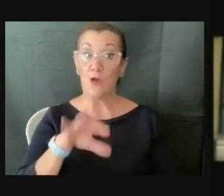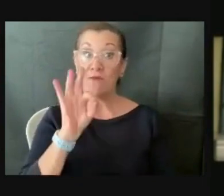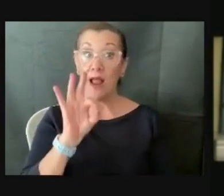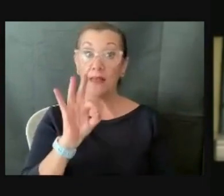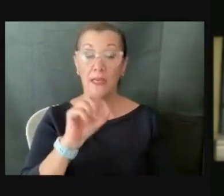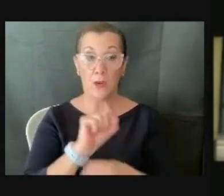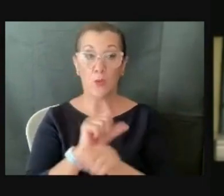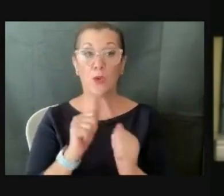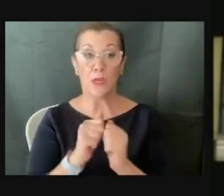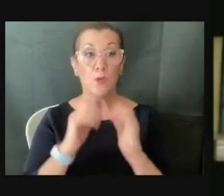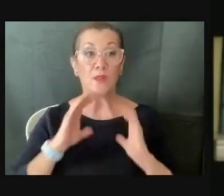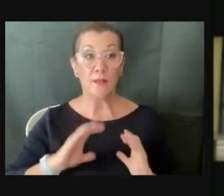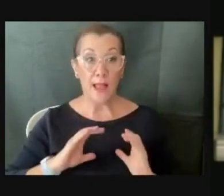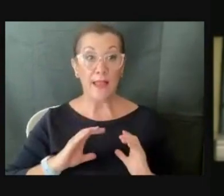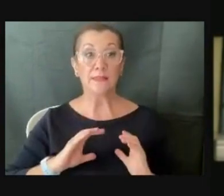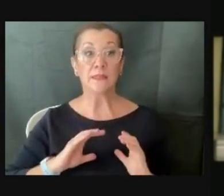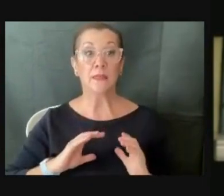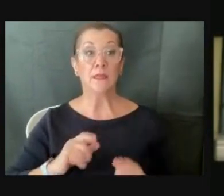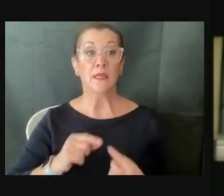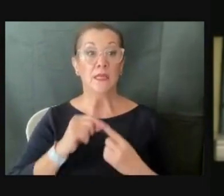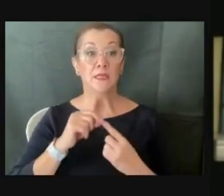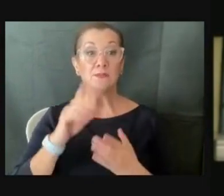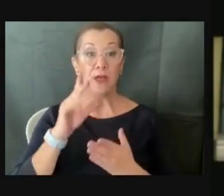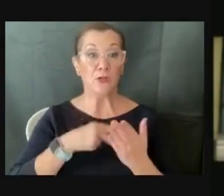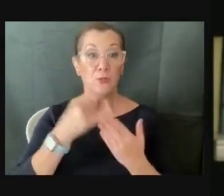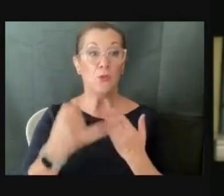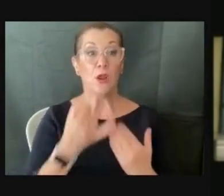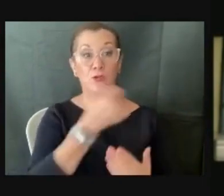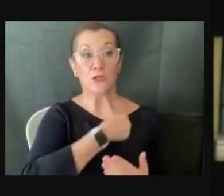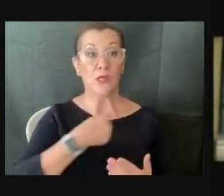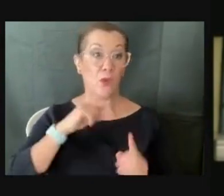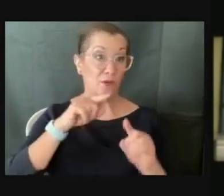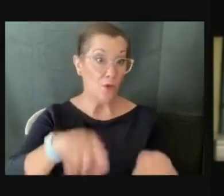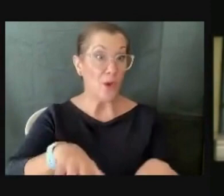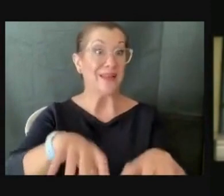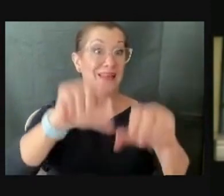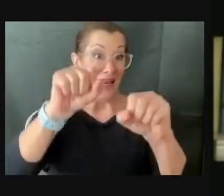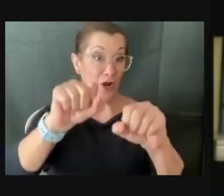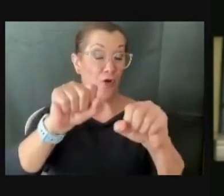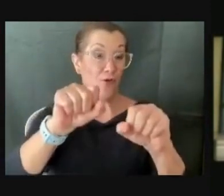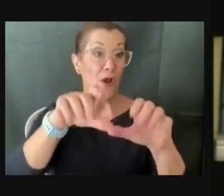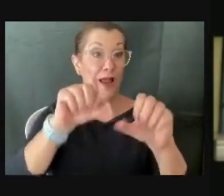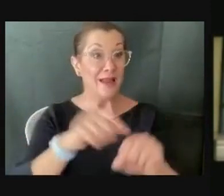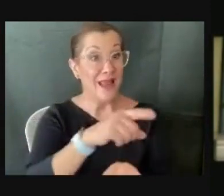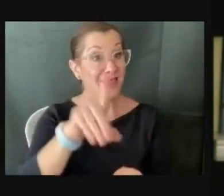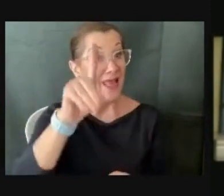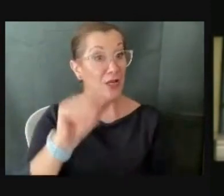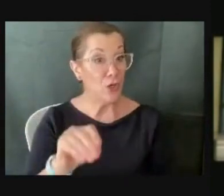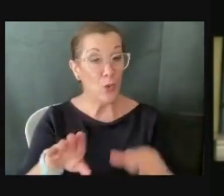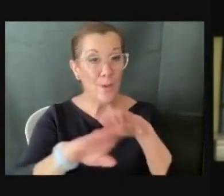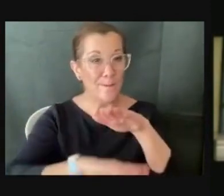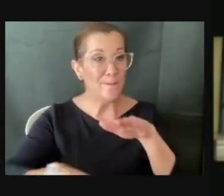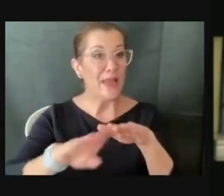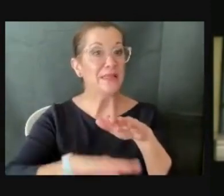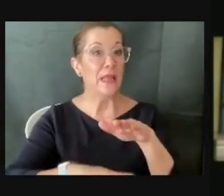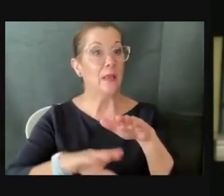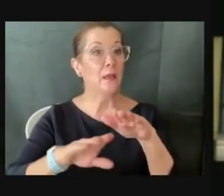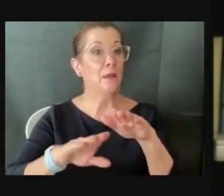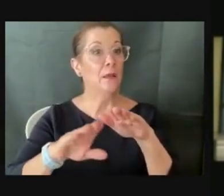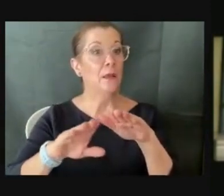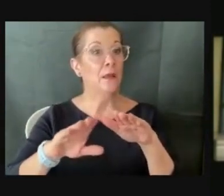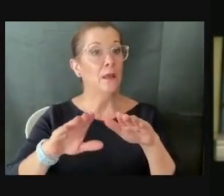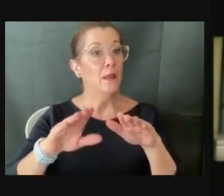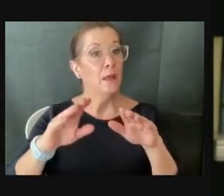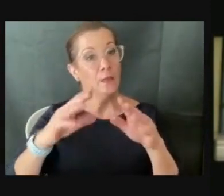with clients, especially projects we've had to take over, is can they do basic mechanical plans,